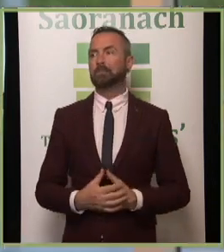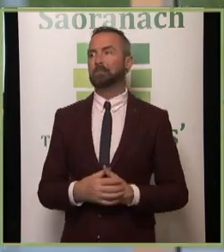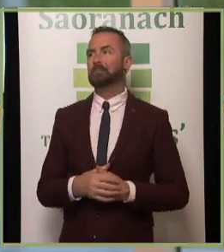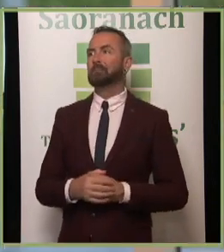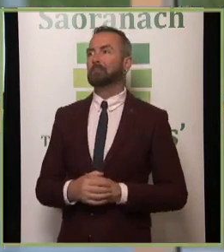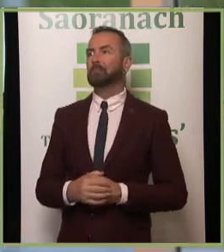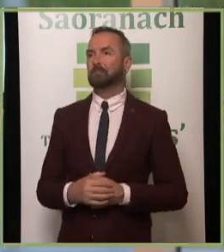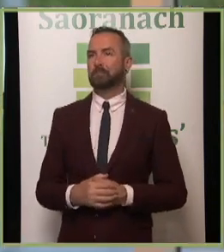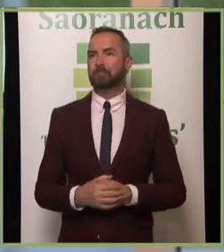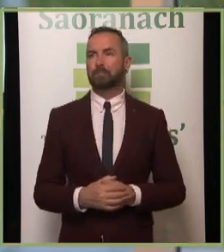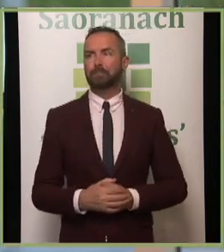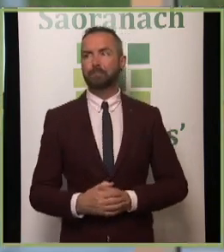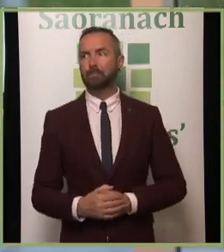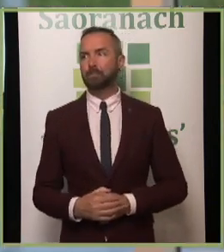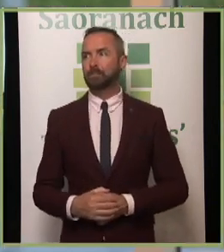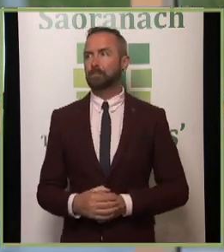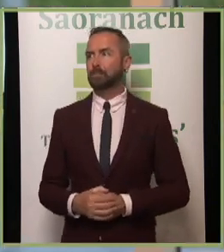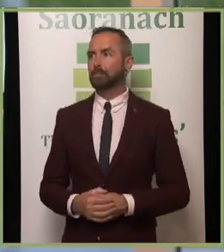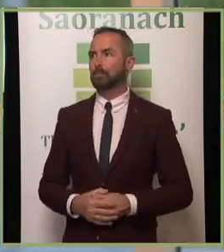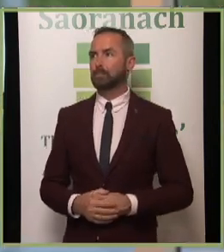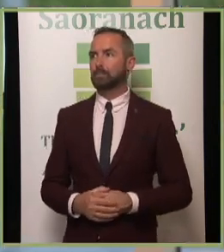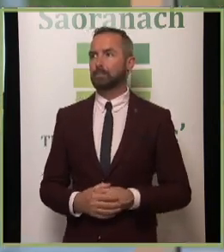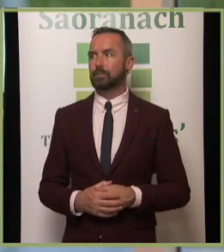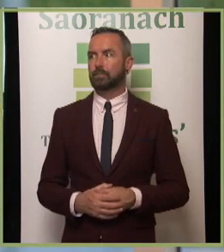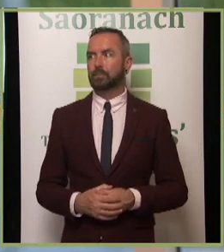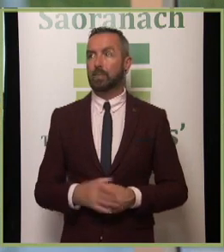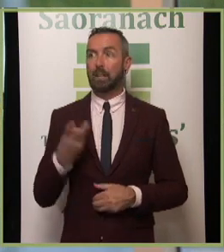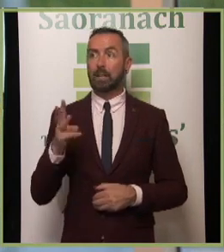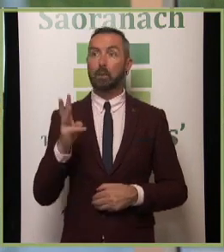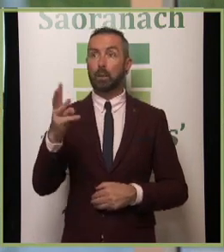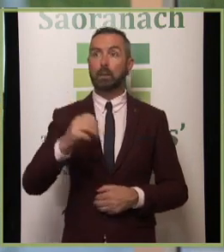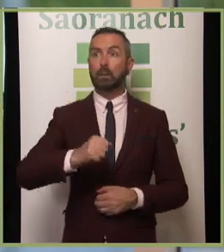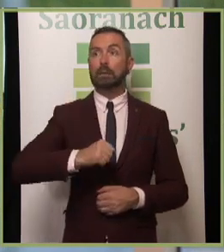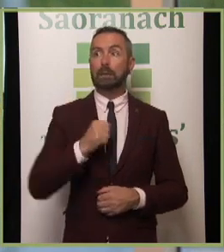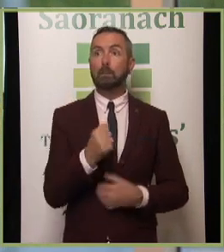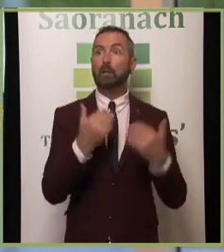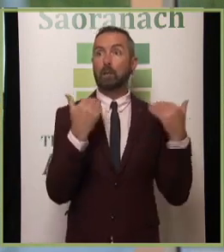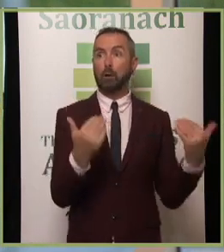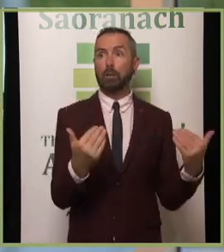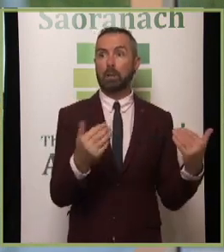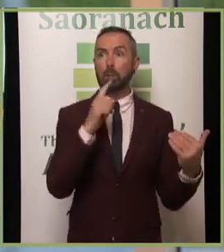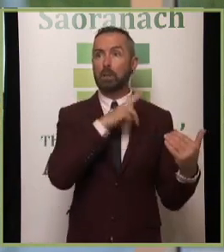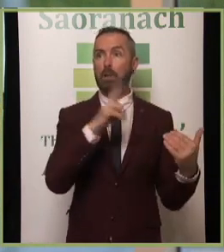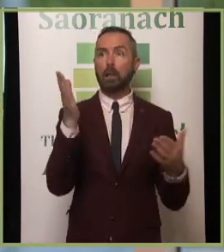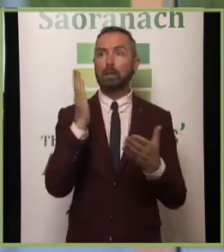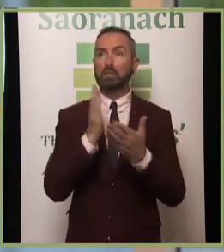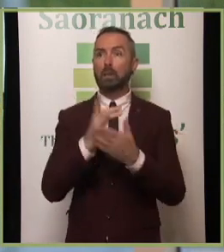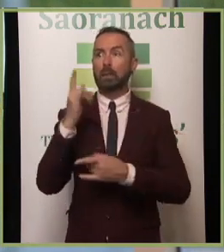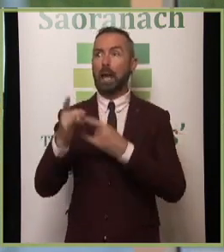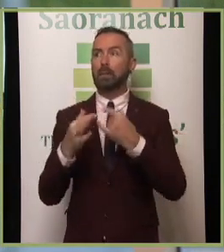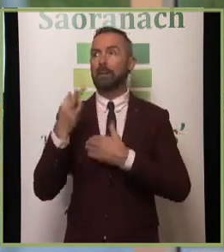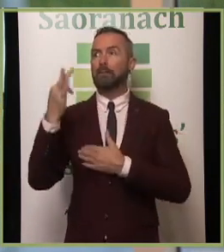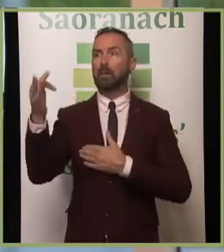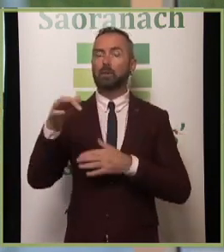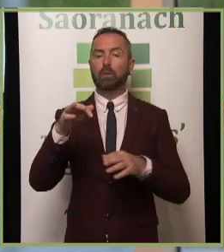entity. what you want to do, you know. This will secure the current state-owned land, which is good, but it doesn't prevent that